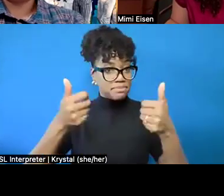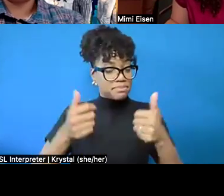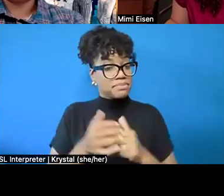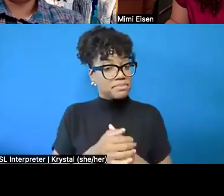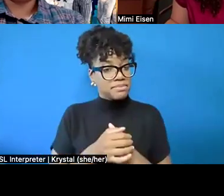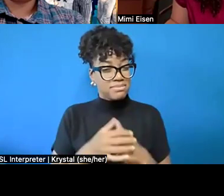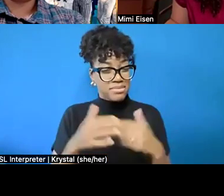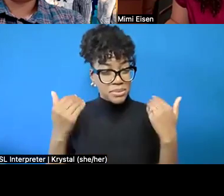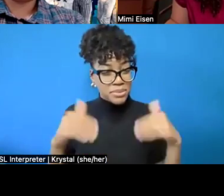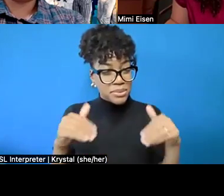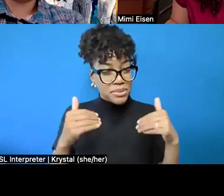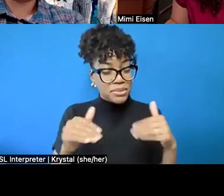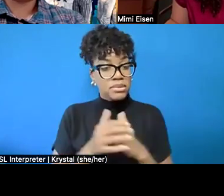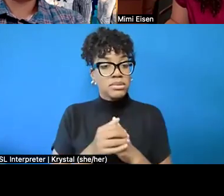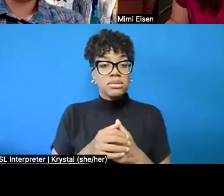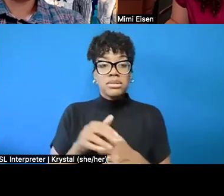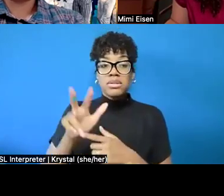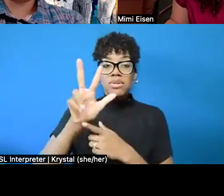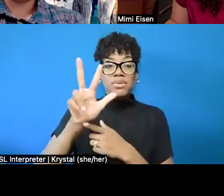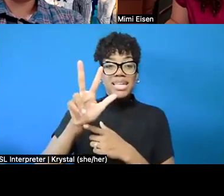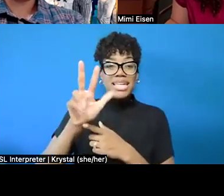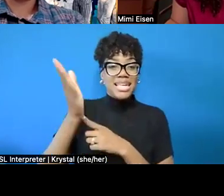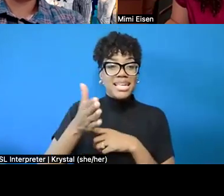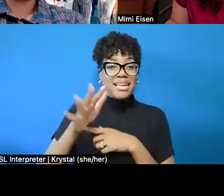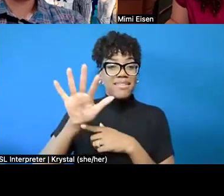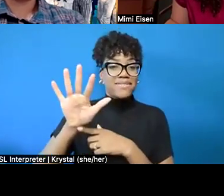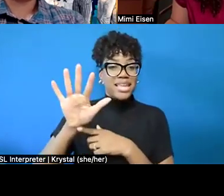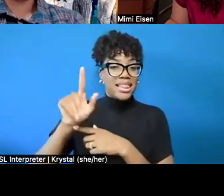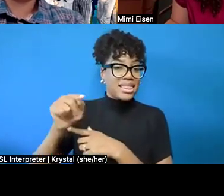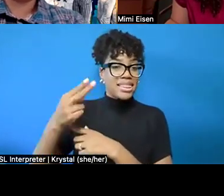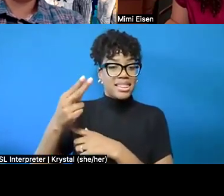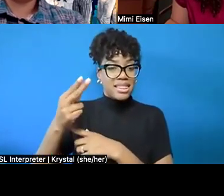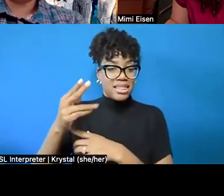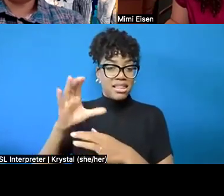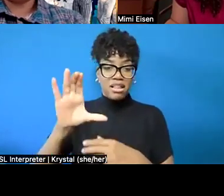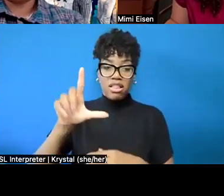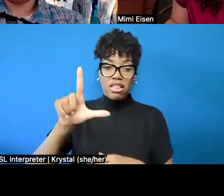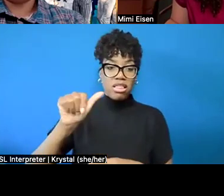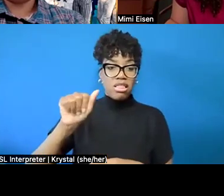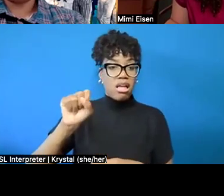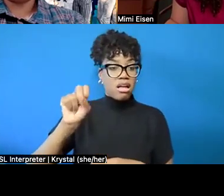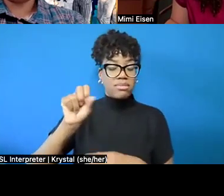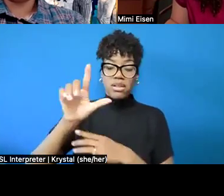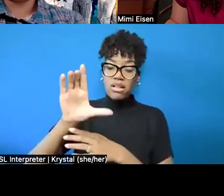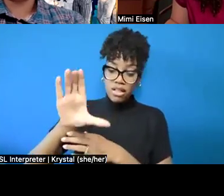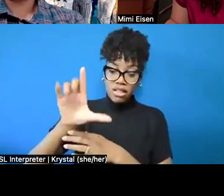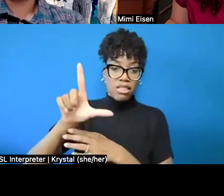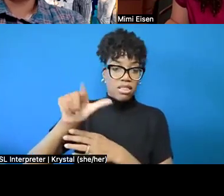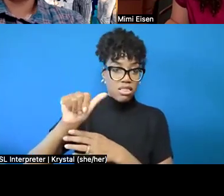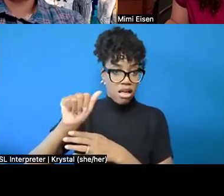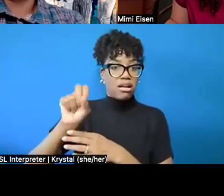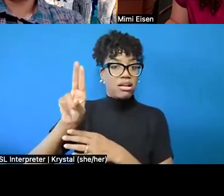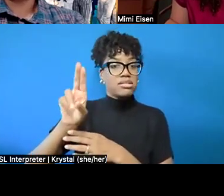counted black people who were enslaved as 3/5 of a human being for representation